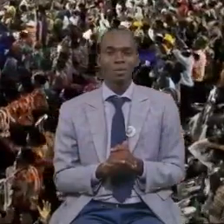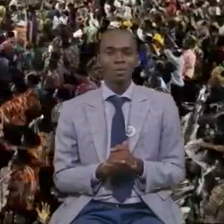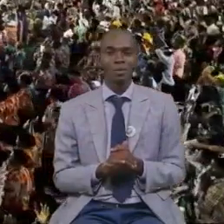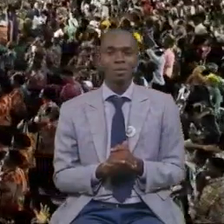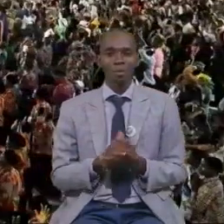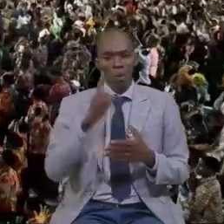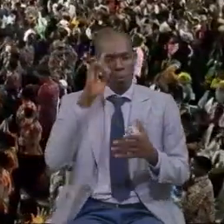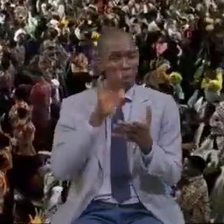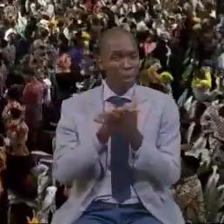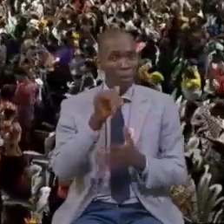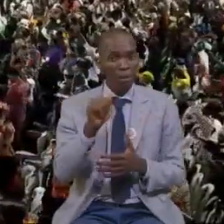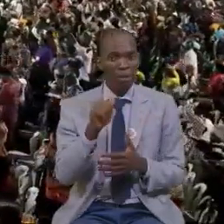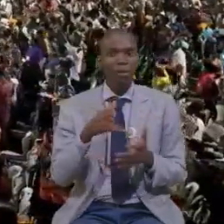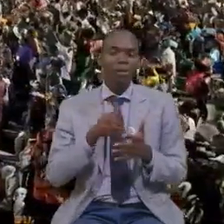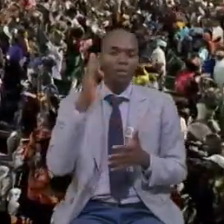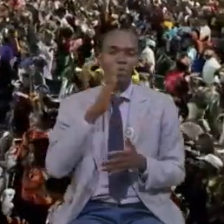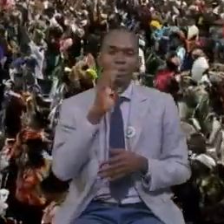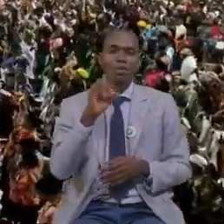Believe. It will be so.